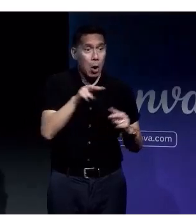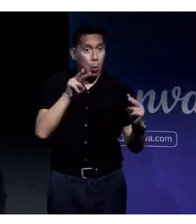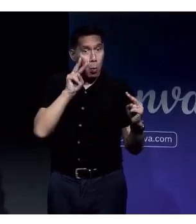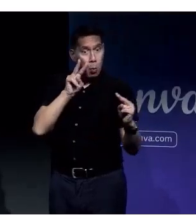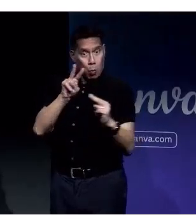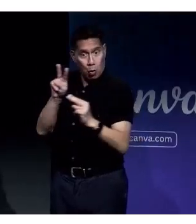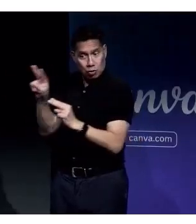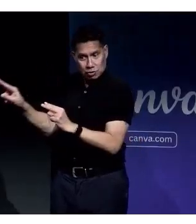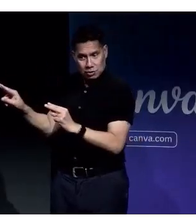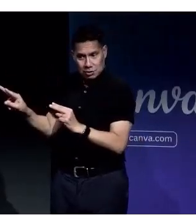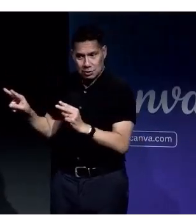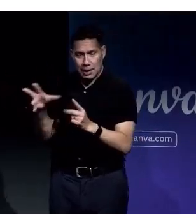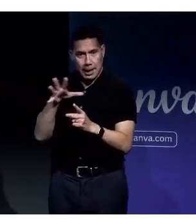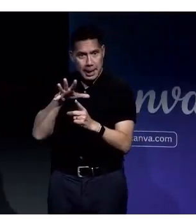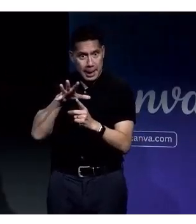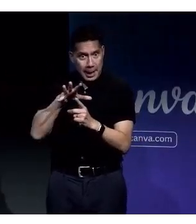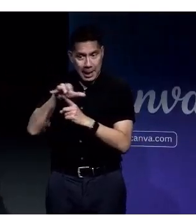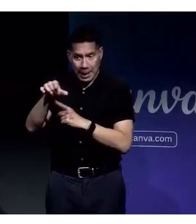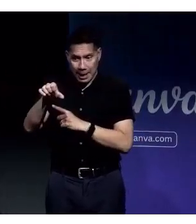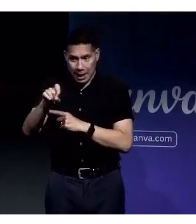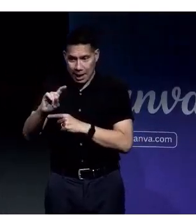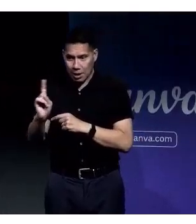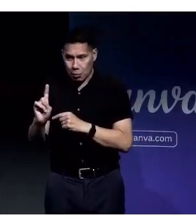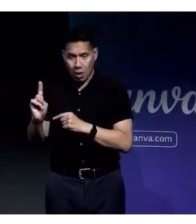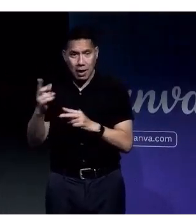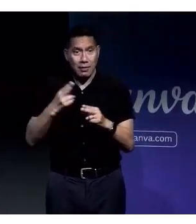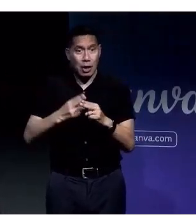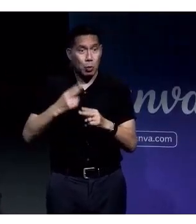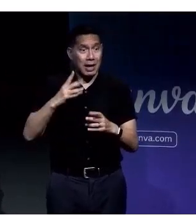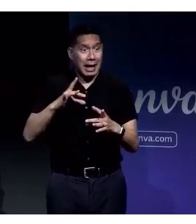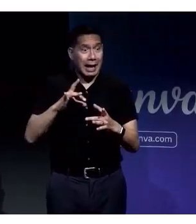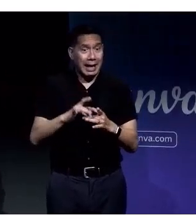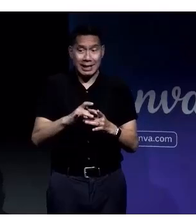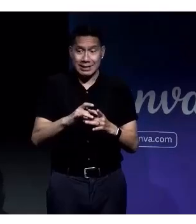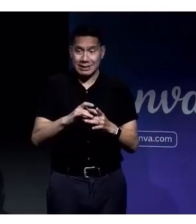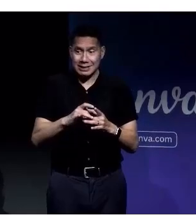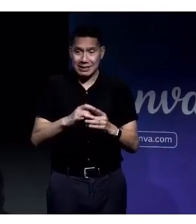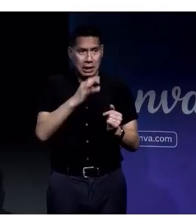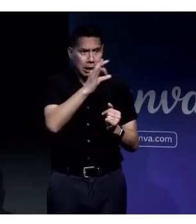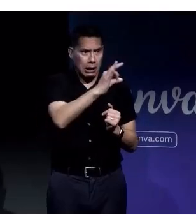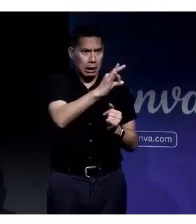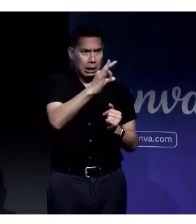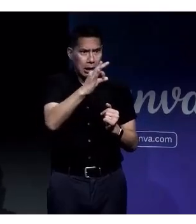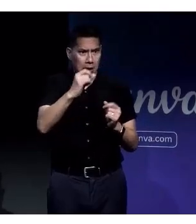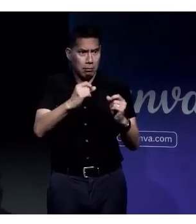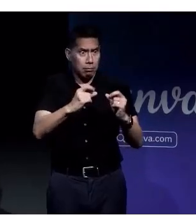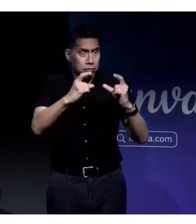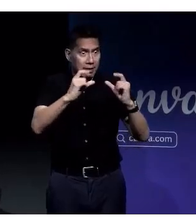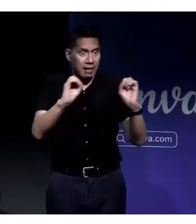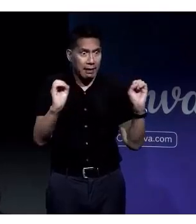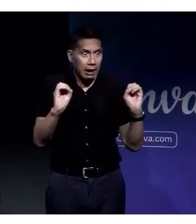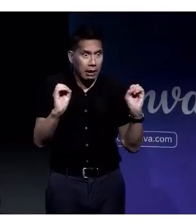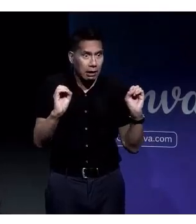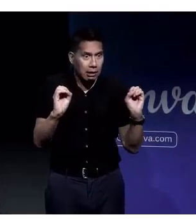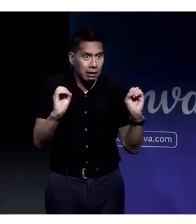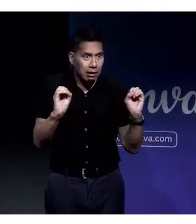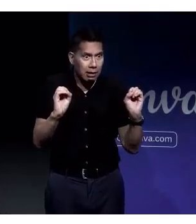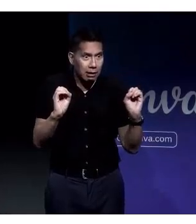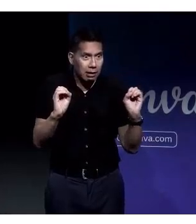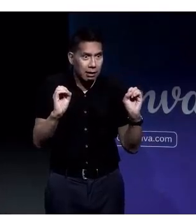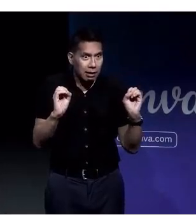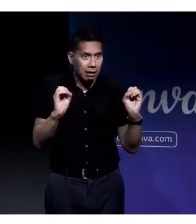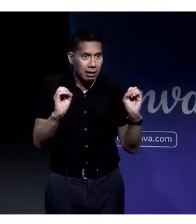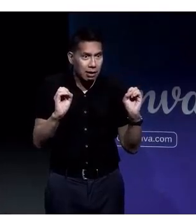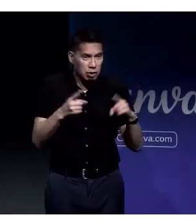notice that our friend the quick links has not changed size. So all of the text is bumped